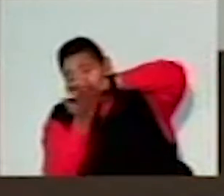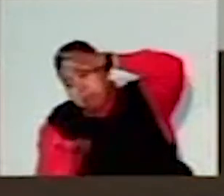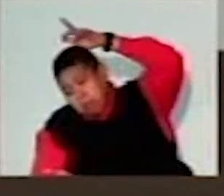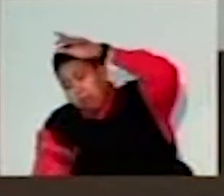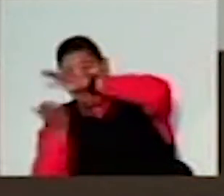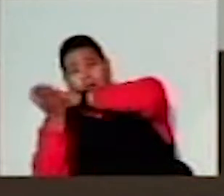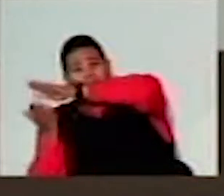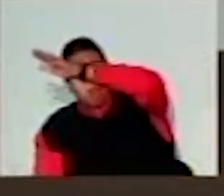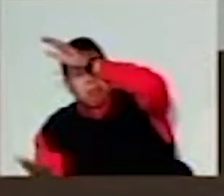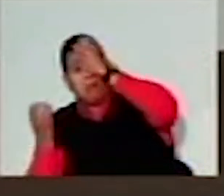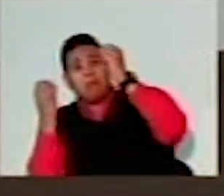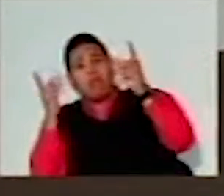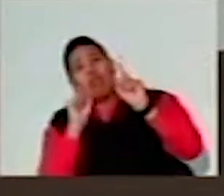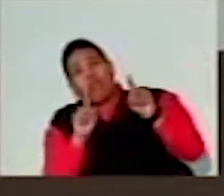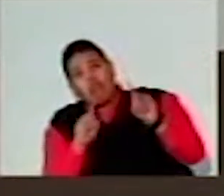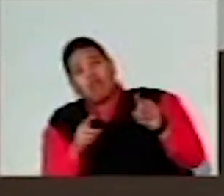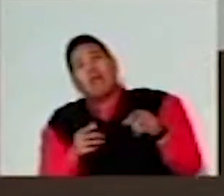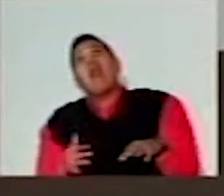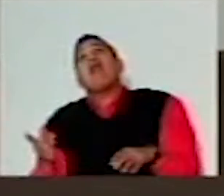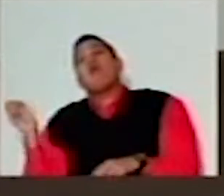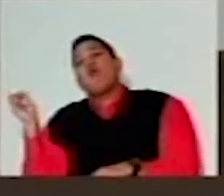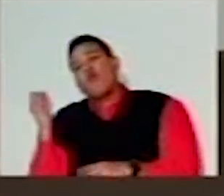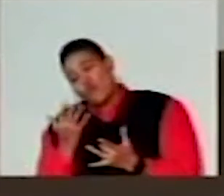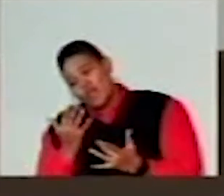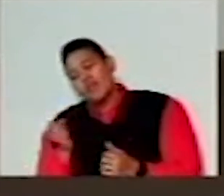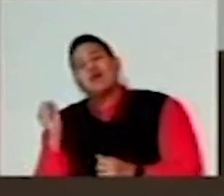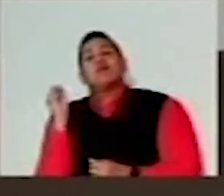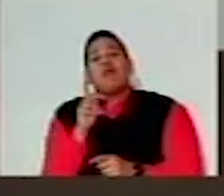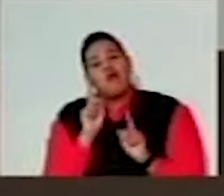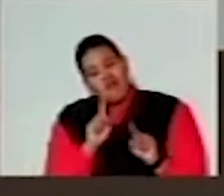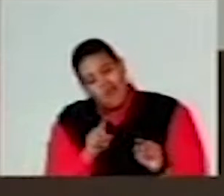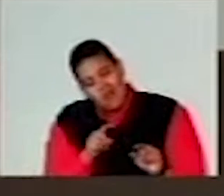Speaker, creative